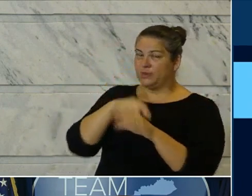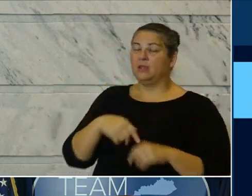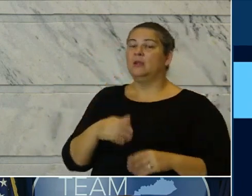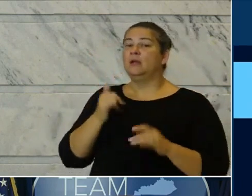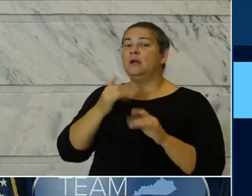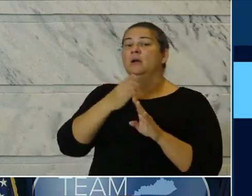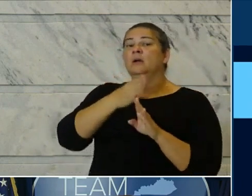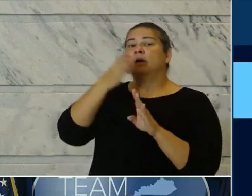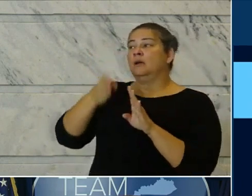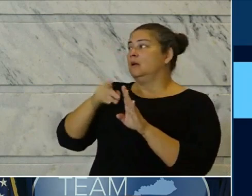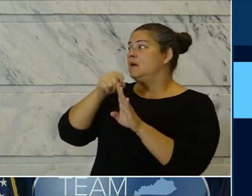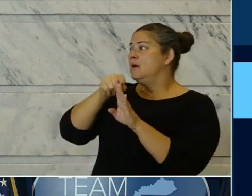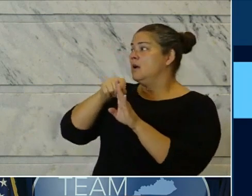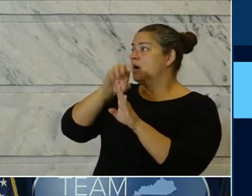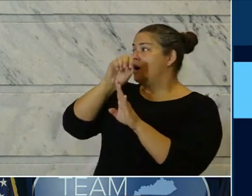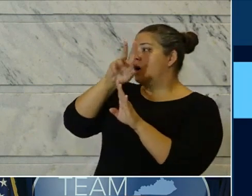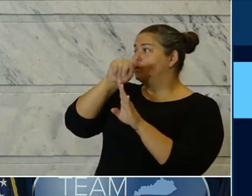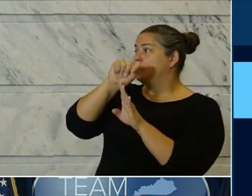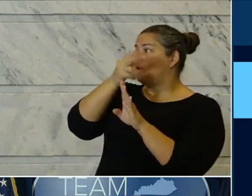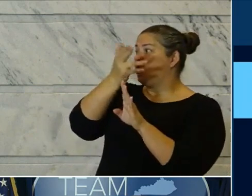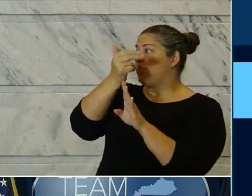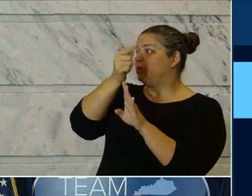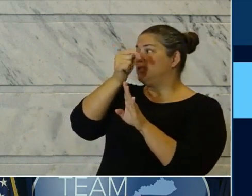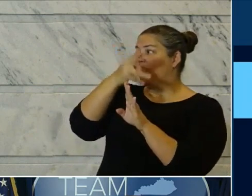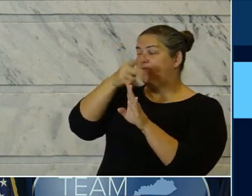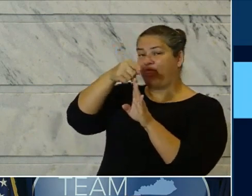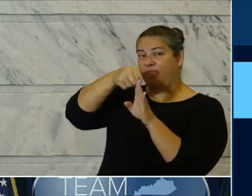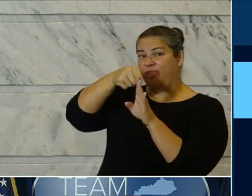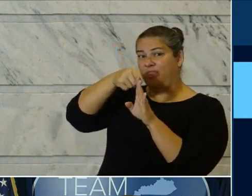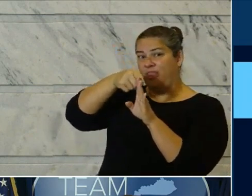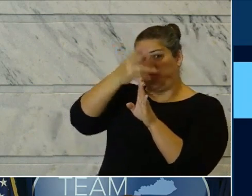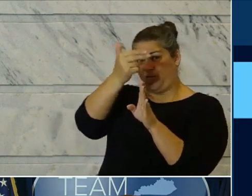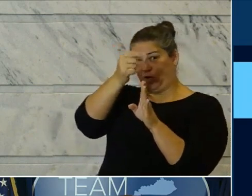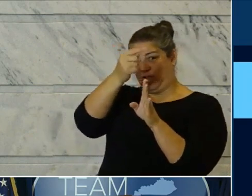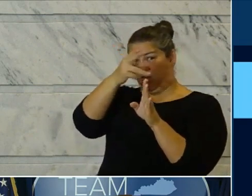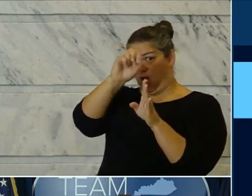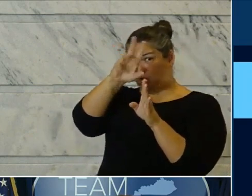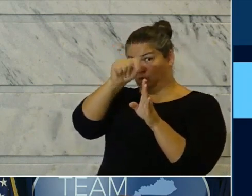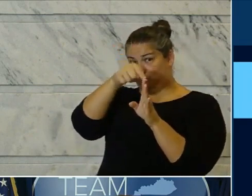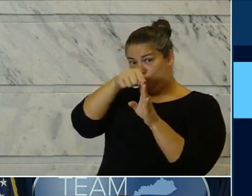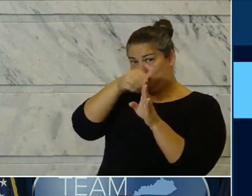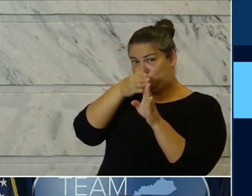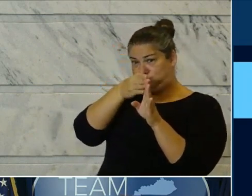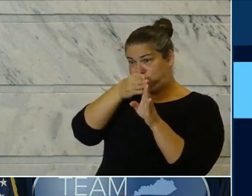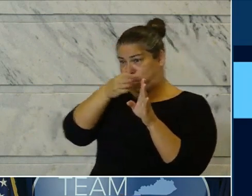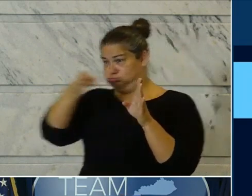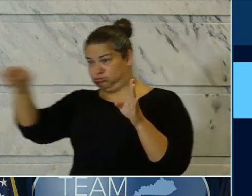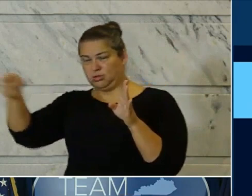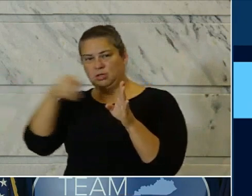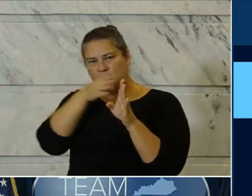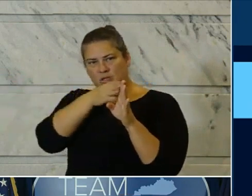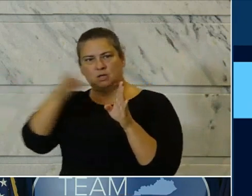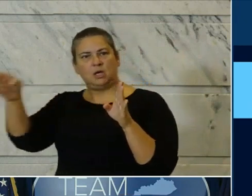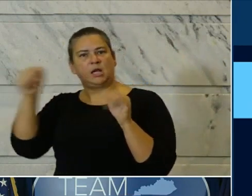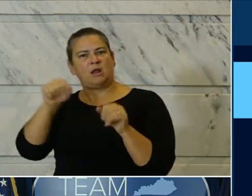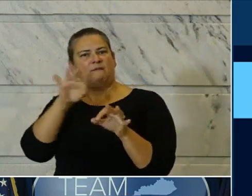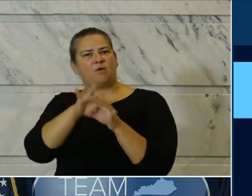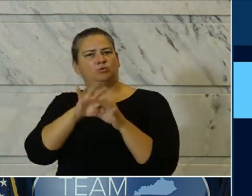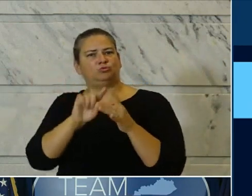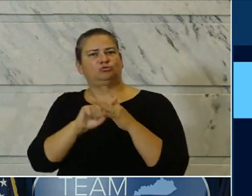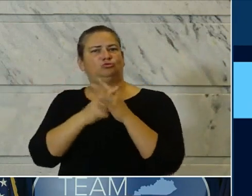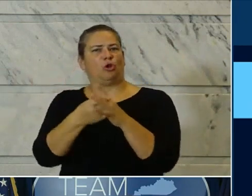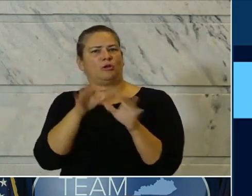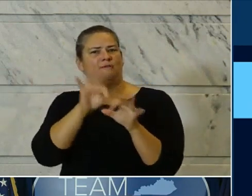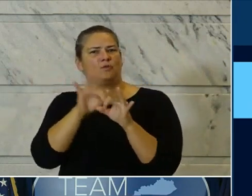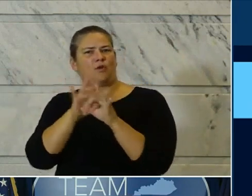gonna vote early in person really to do so before Election Day because you can spread out and stay safe. But there